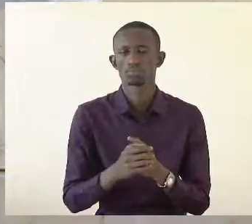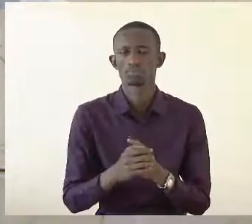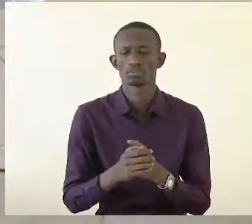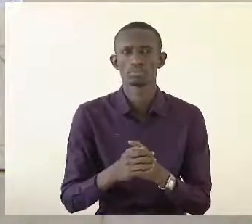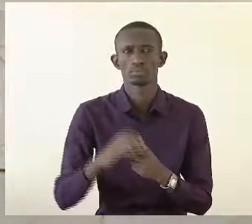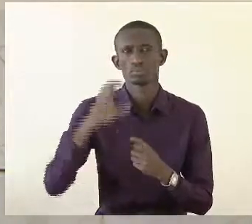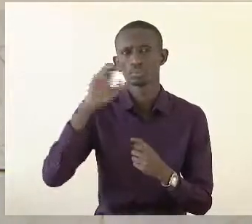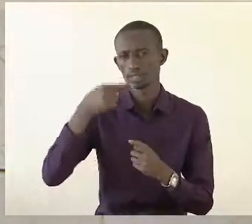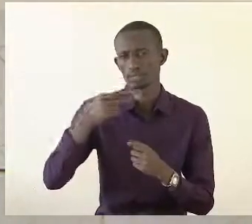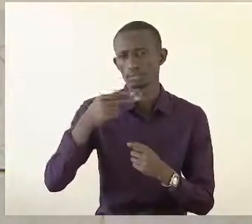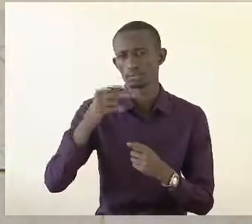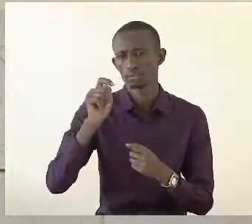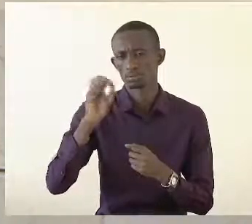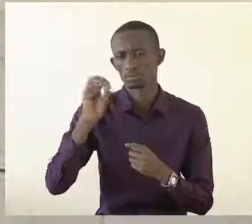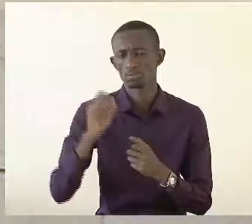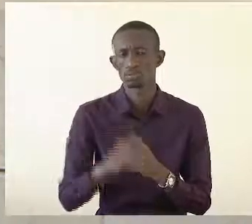Because we have